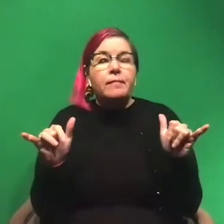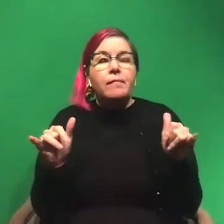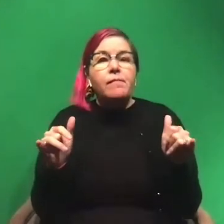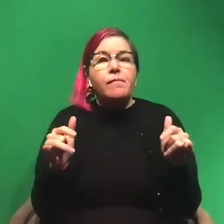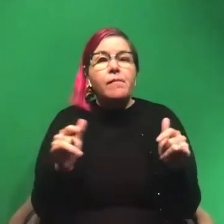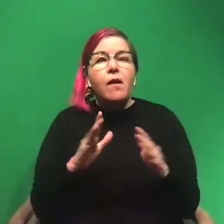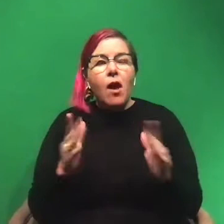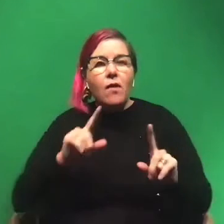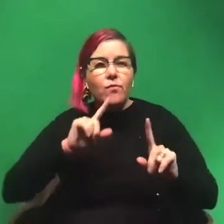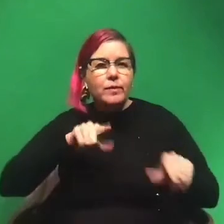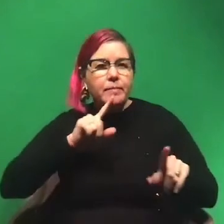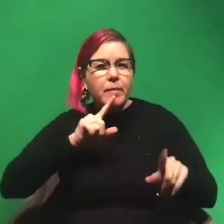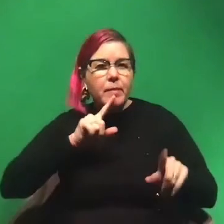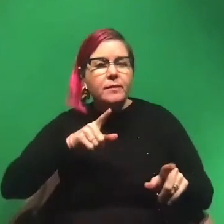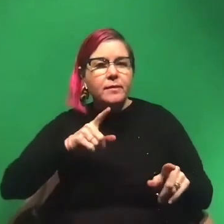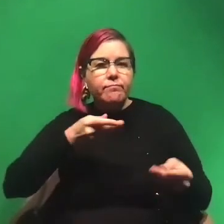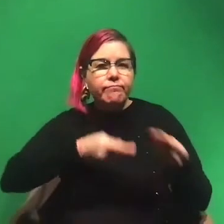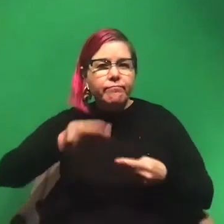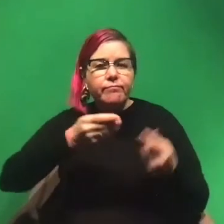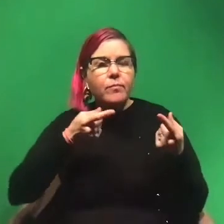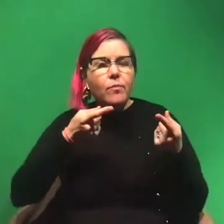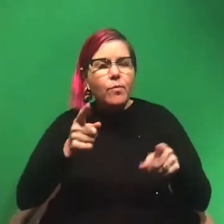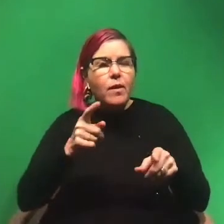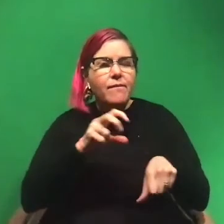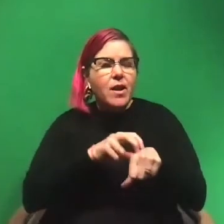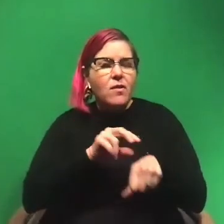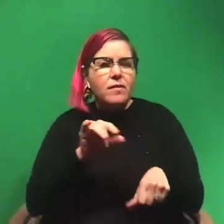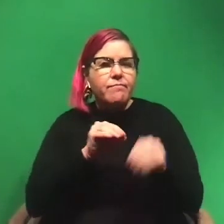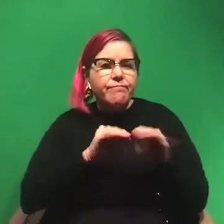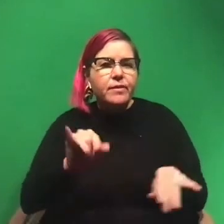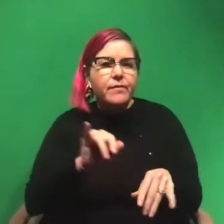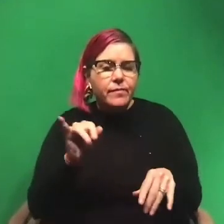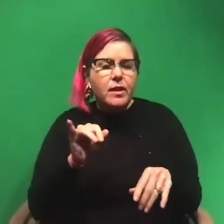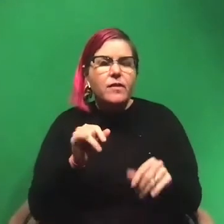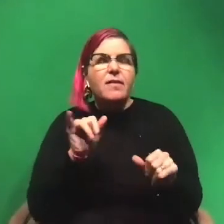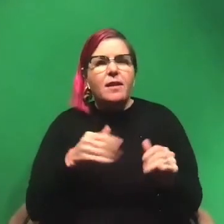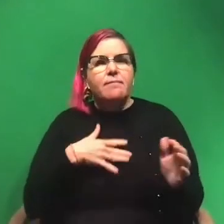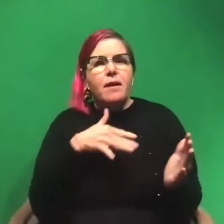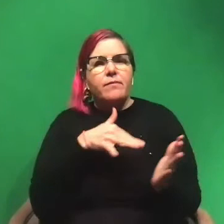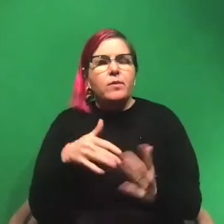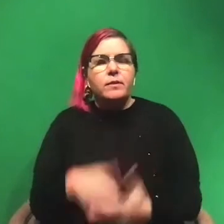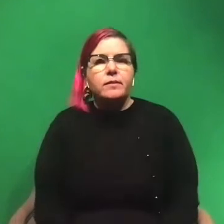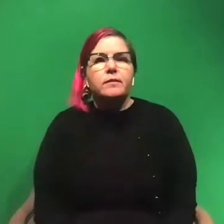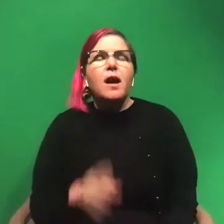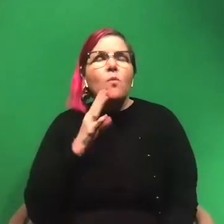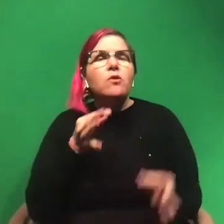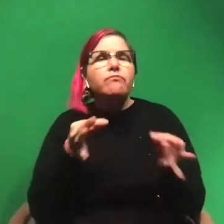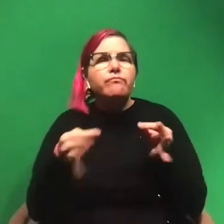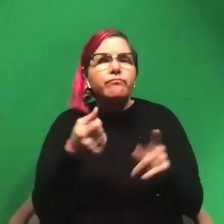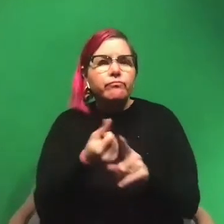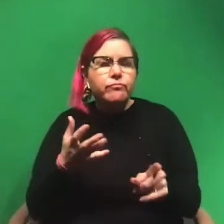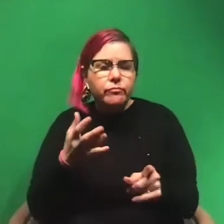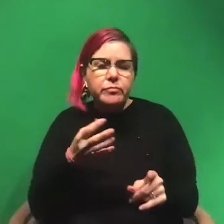responses that happen during a viral infection, and that is what I study. And I'll jump into there in a second.